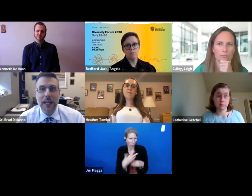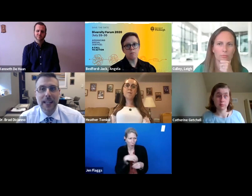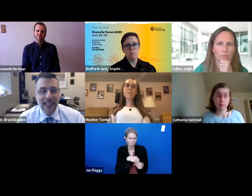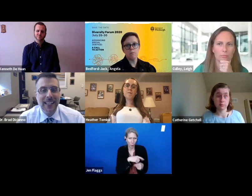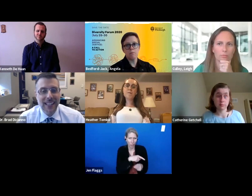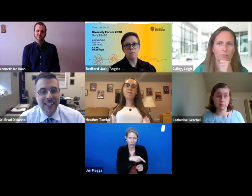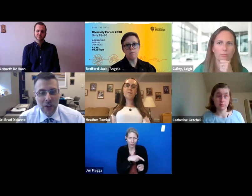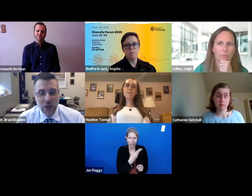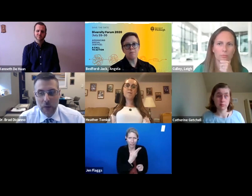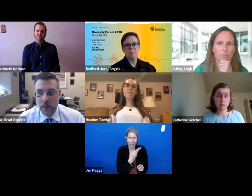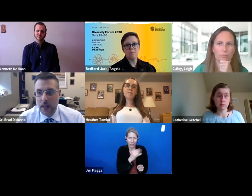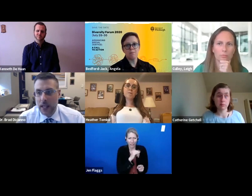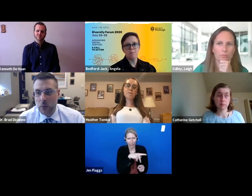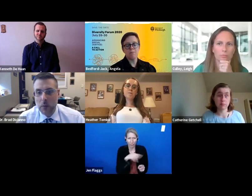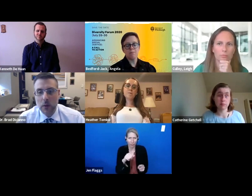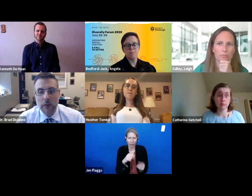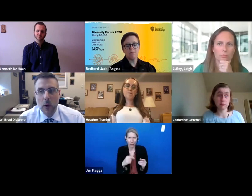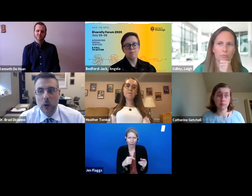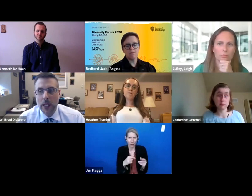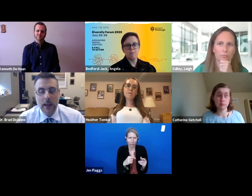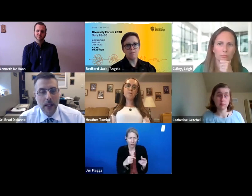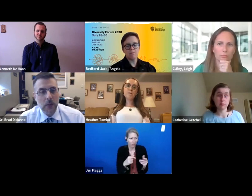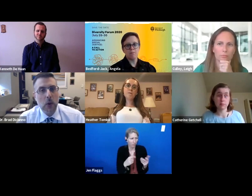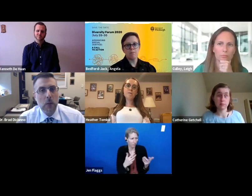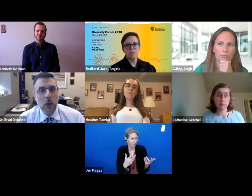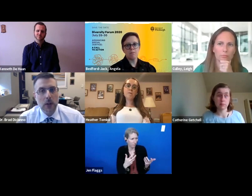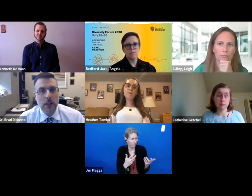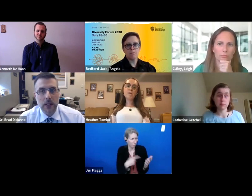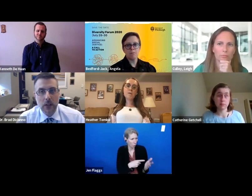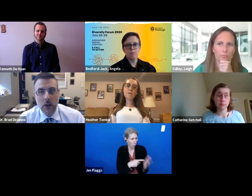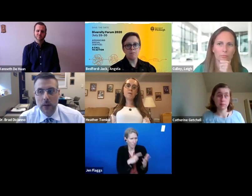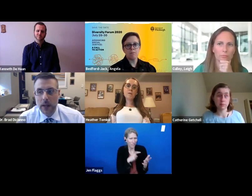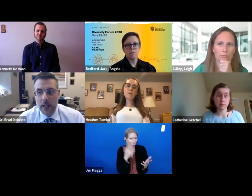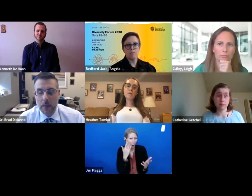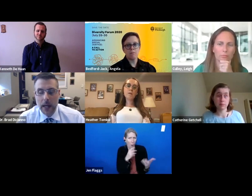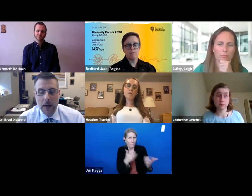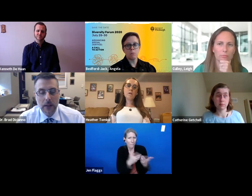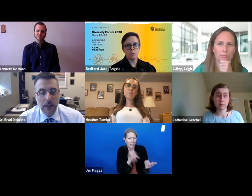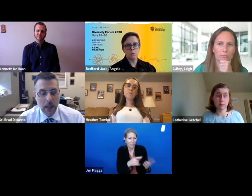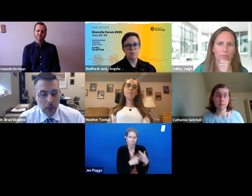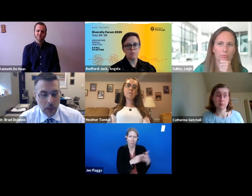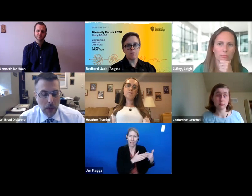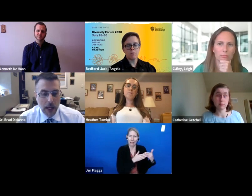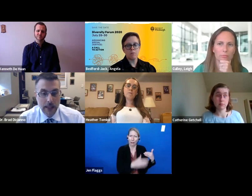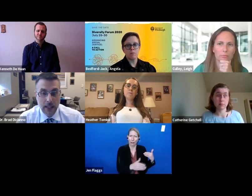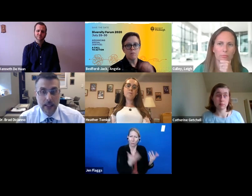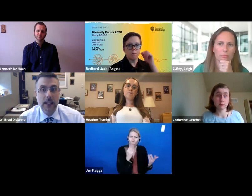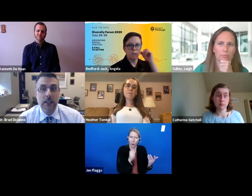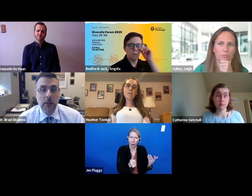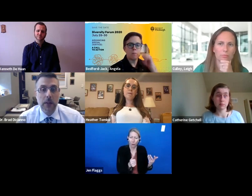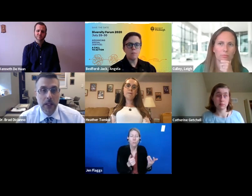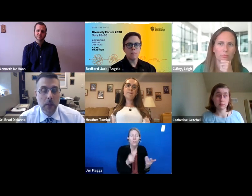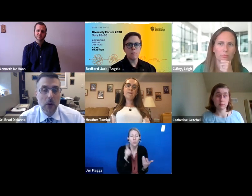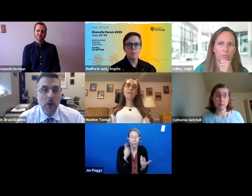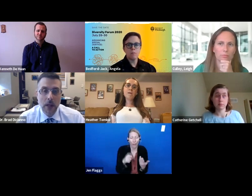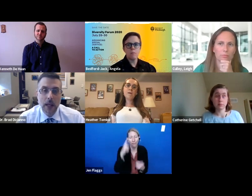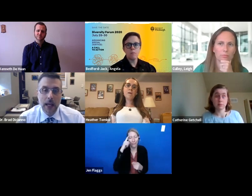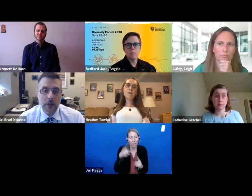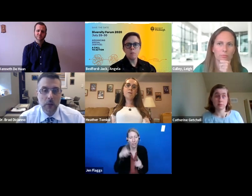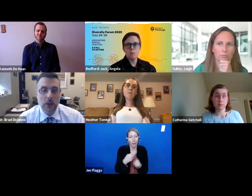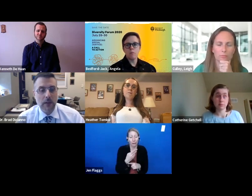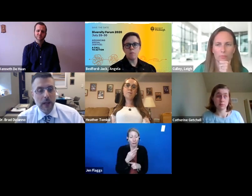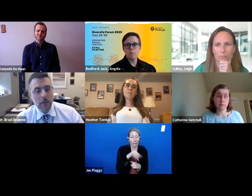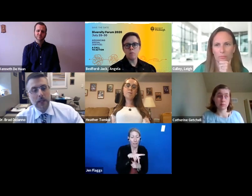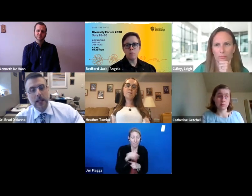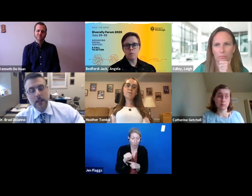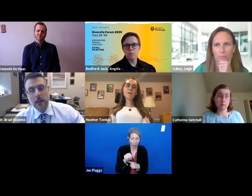from the beginning? So as we move forward, I think it's more important to start thinking about HIPAA compliance and accessibility both